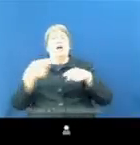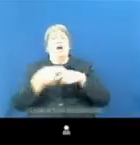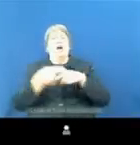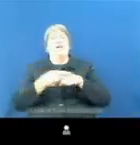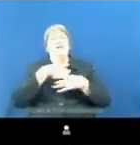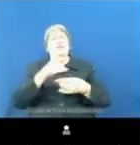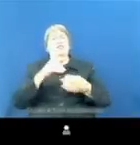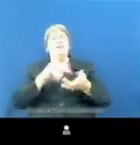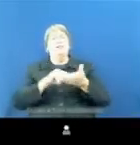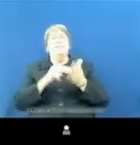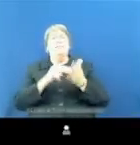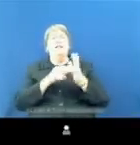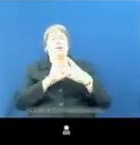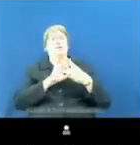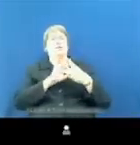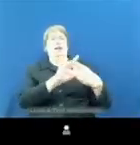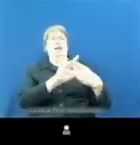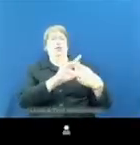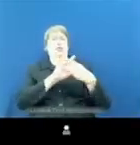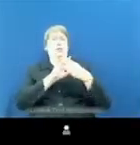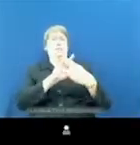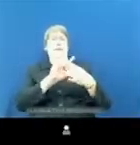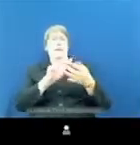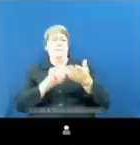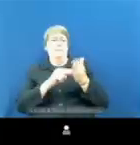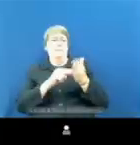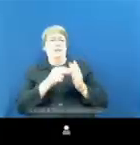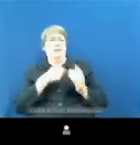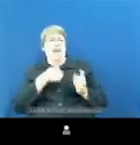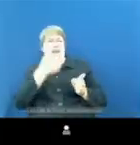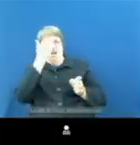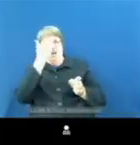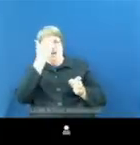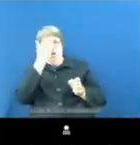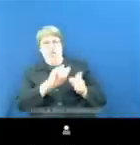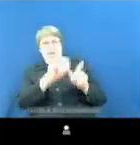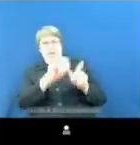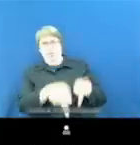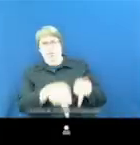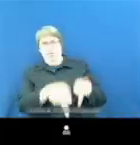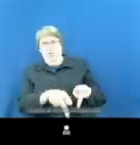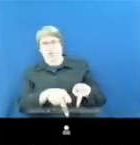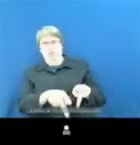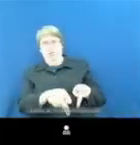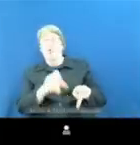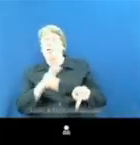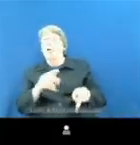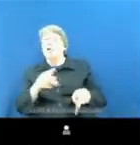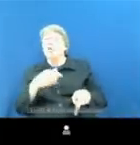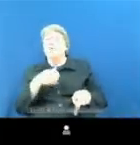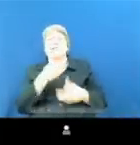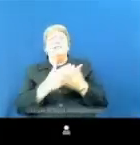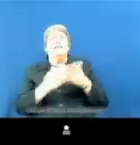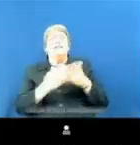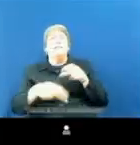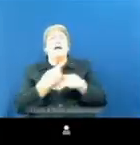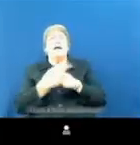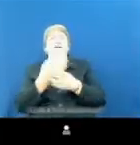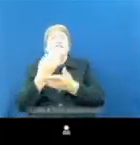relationship. In other words, you know the person you're interpreting for, or you have some kind of financial interest in the